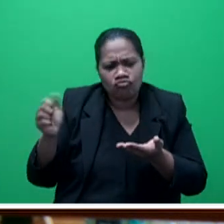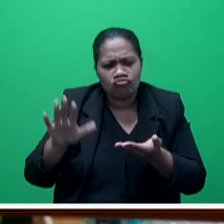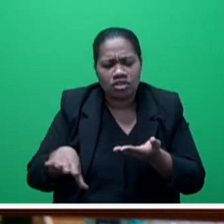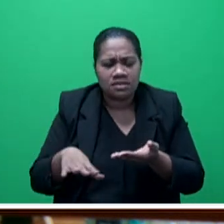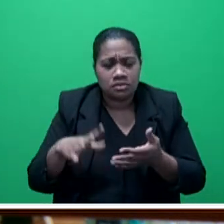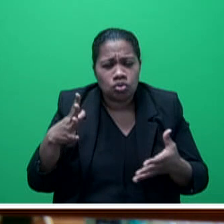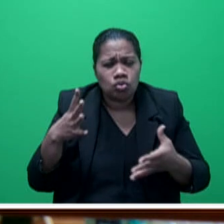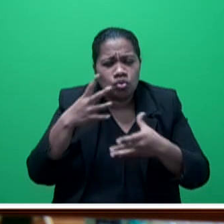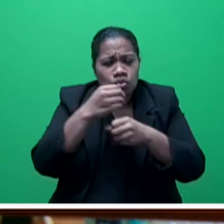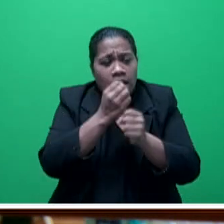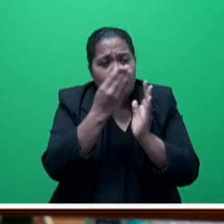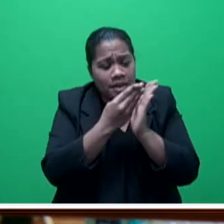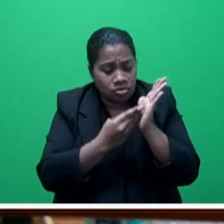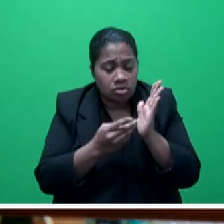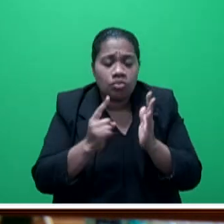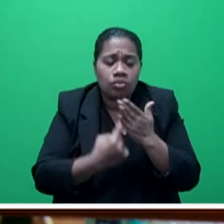budget utilization was